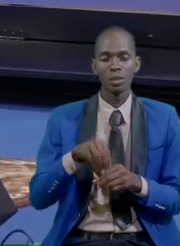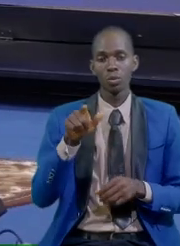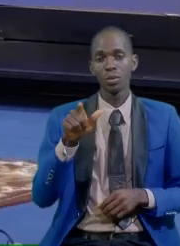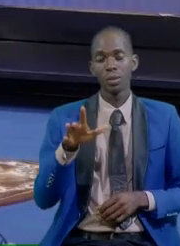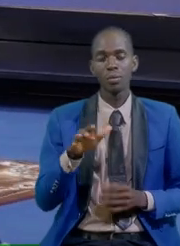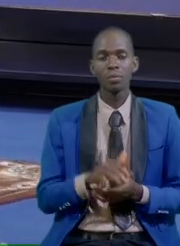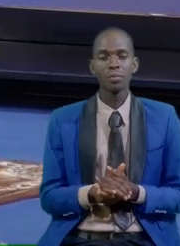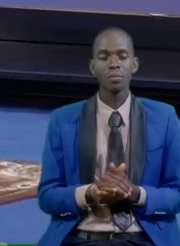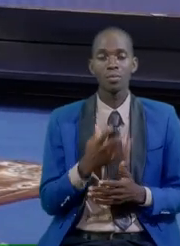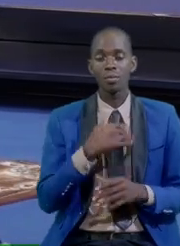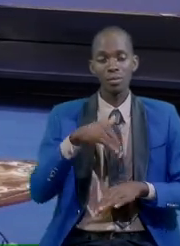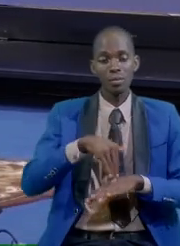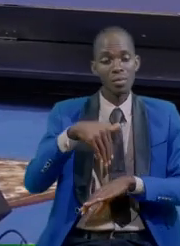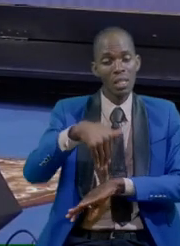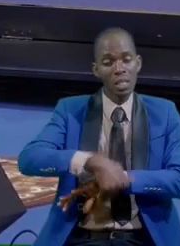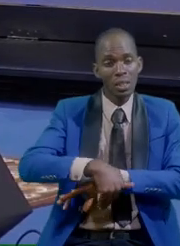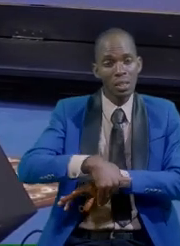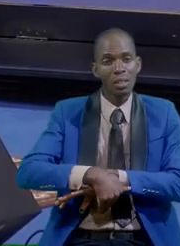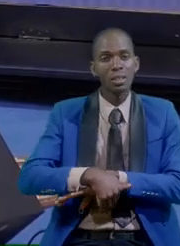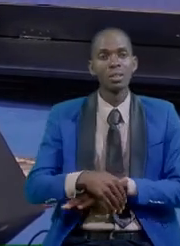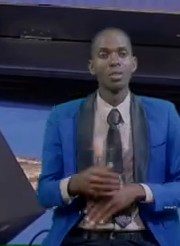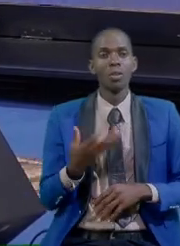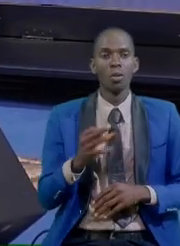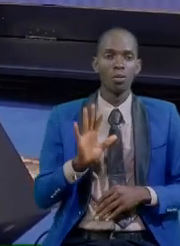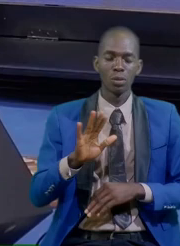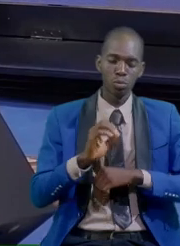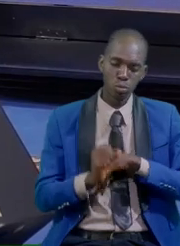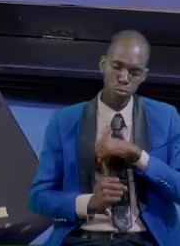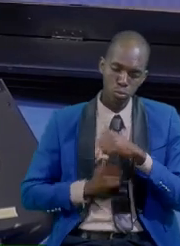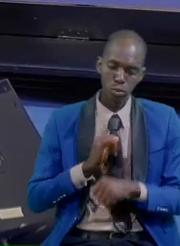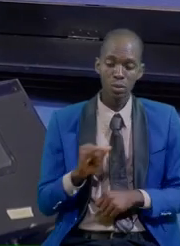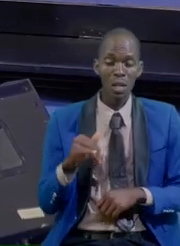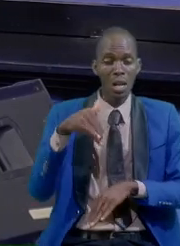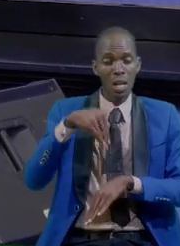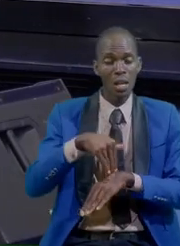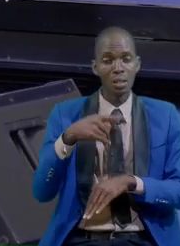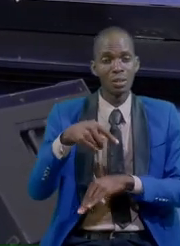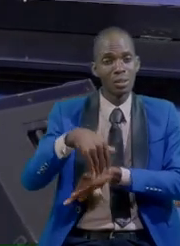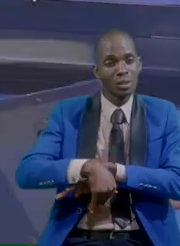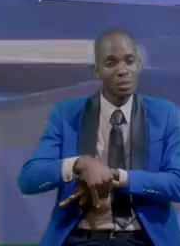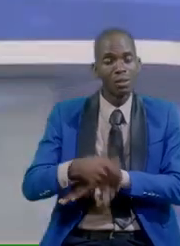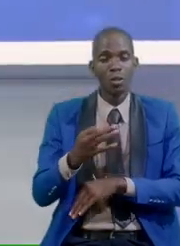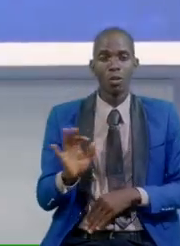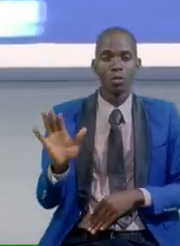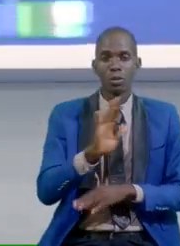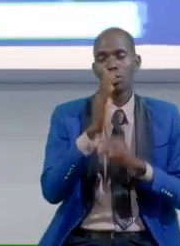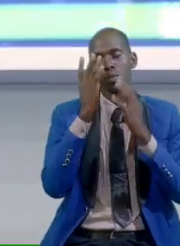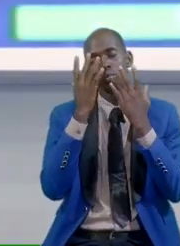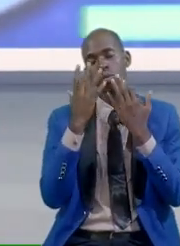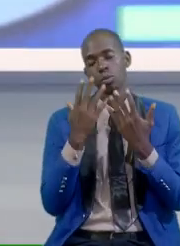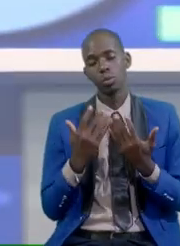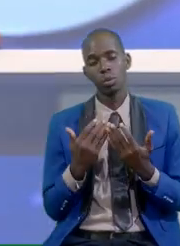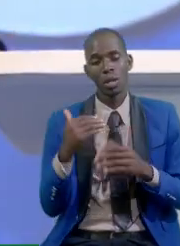at midnight of their suffering, at the midnight of their sorrow, at